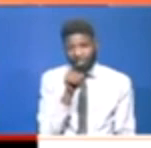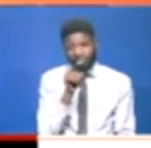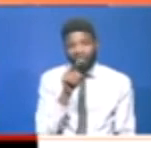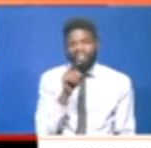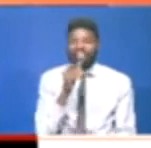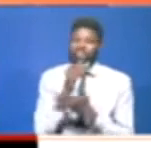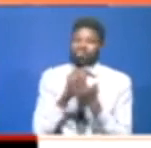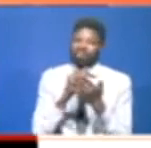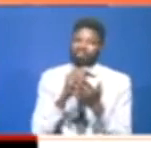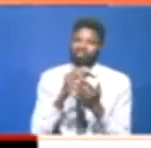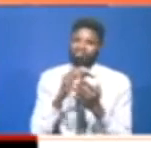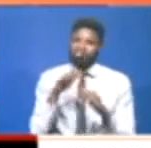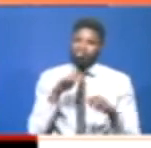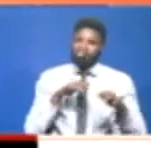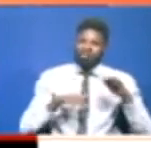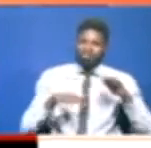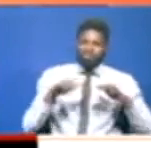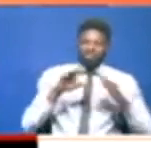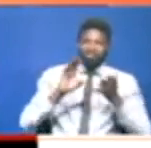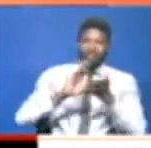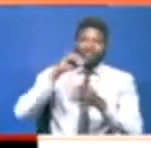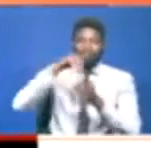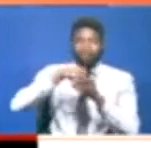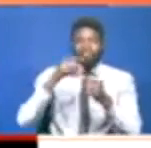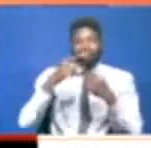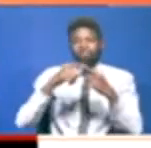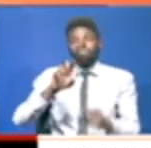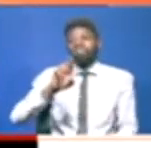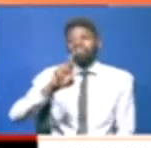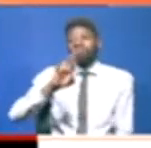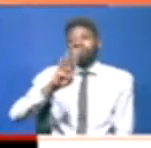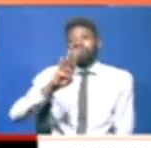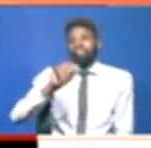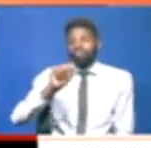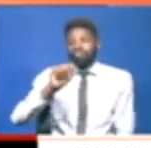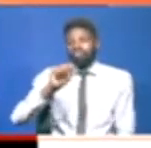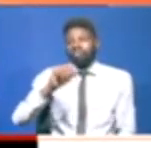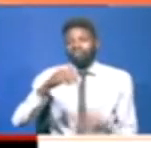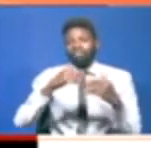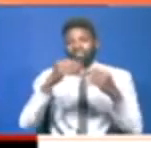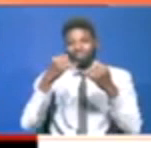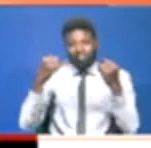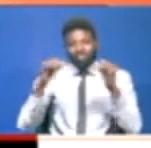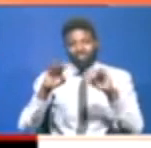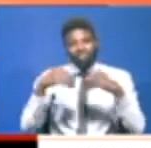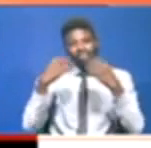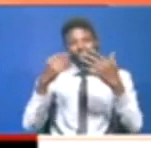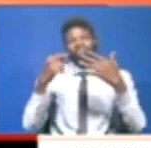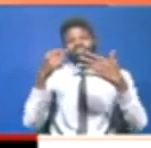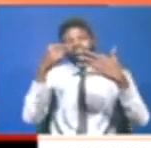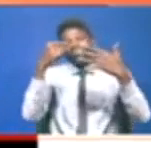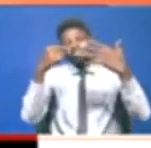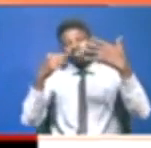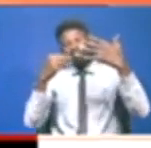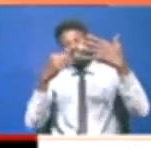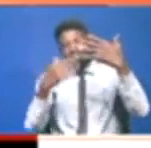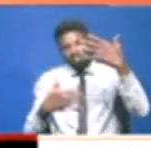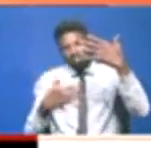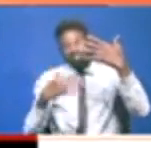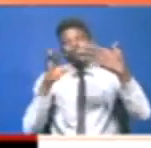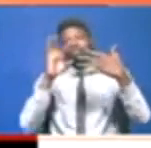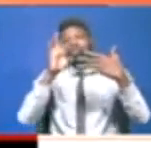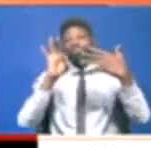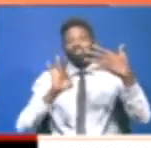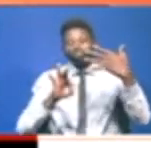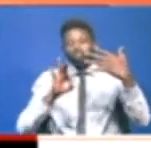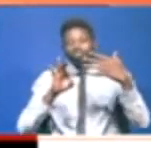terms of the investment. But if you look at the RBA guidelines, it has given so many options within which schemes can invest